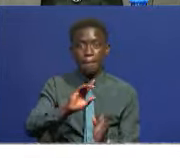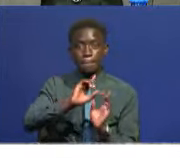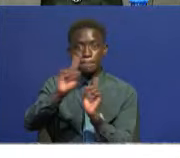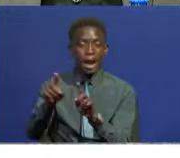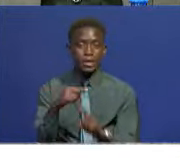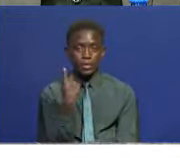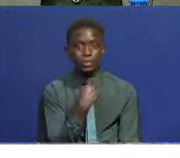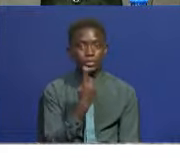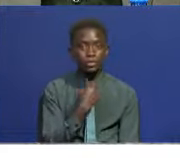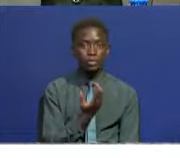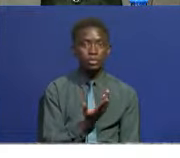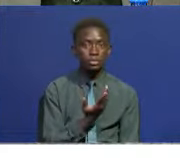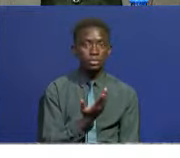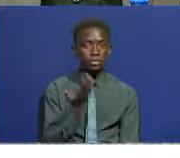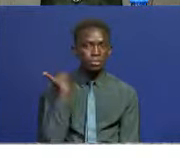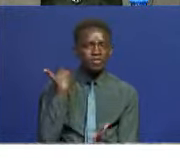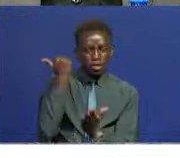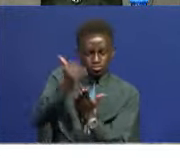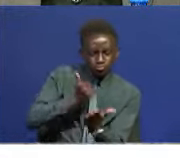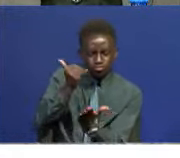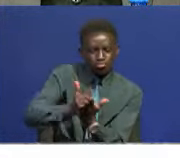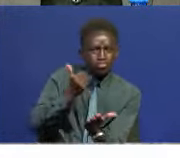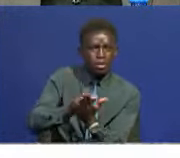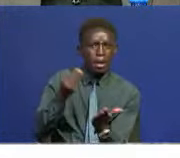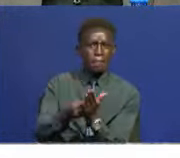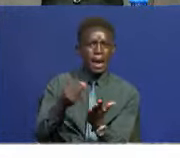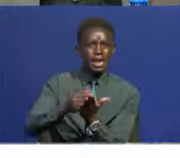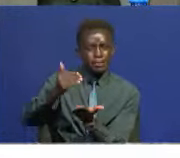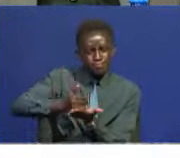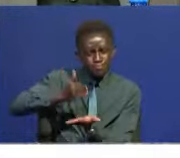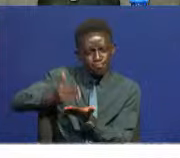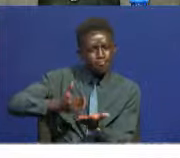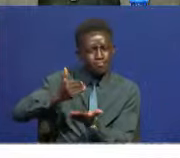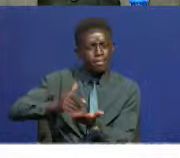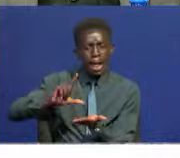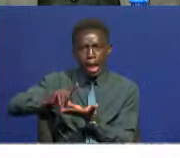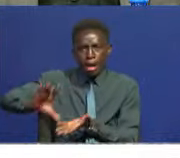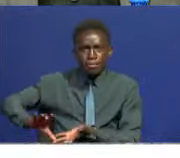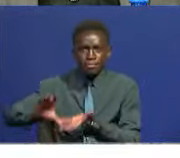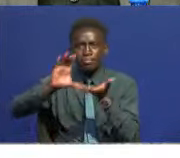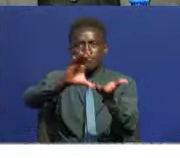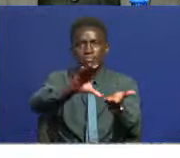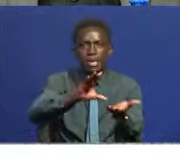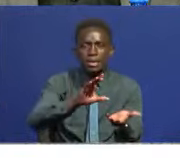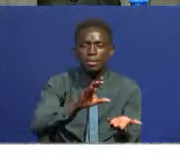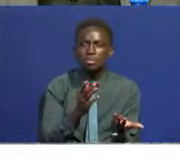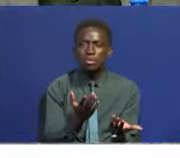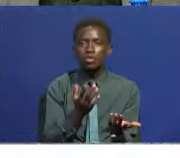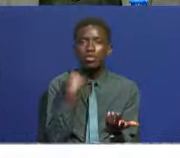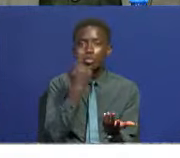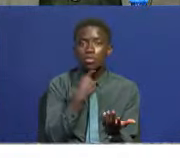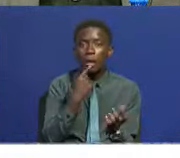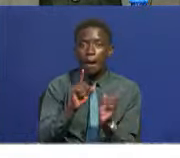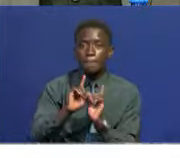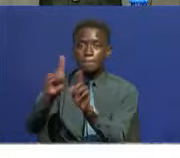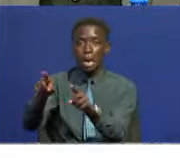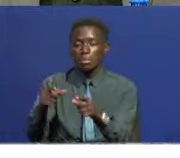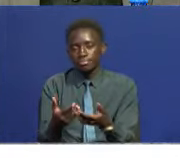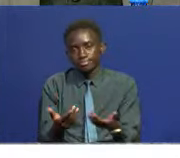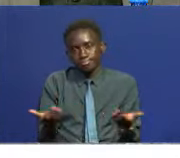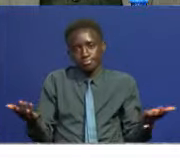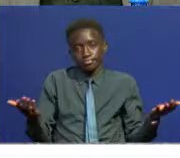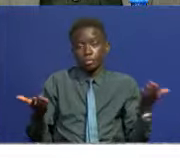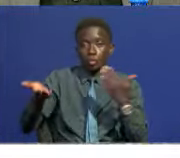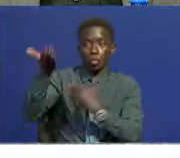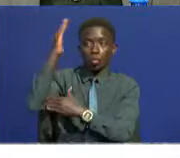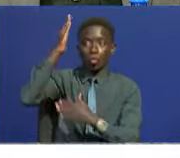their hard earnings that they put in that investment? God knows. Because in Kenya, even if